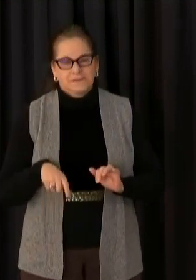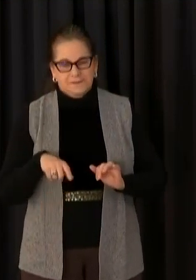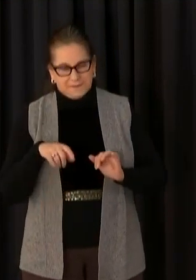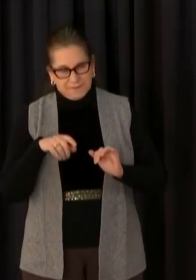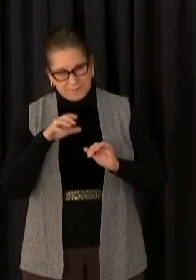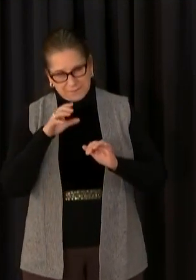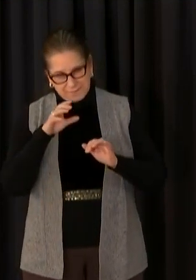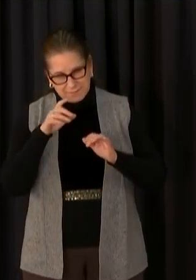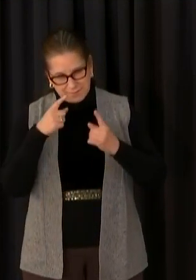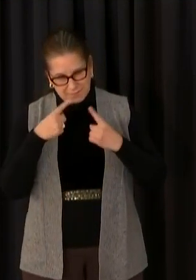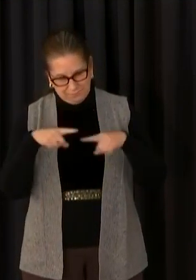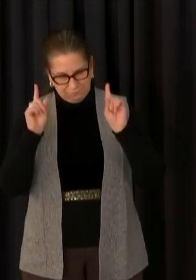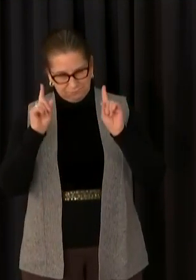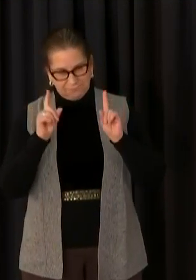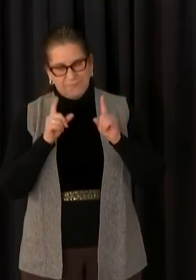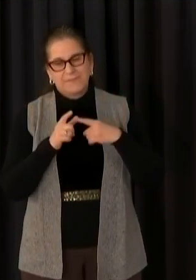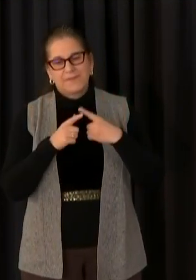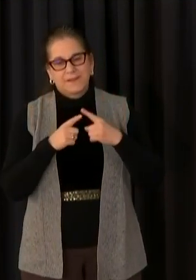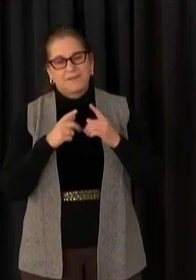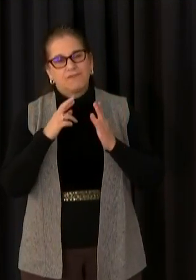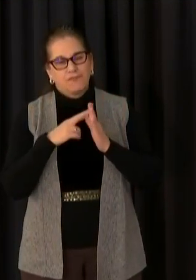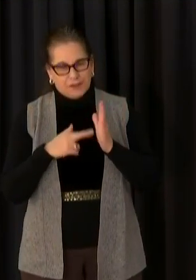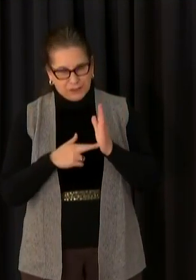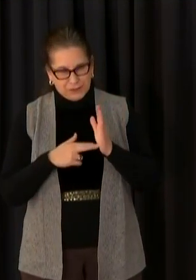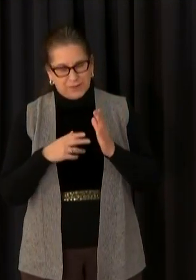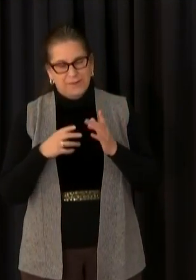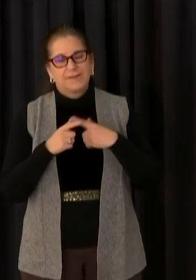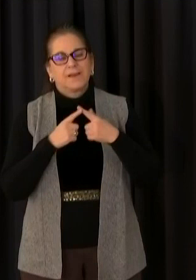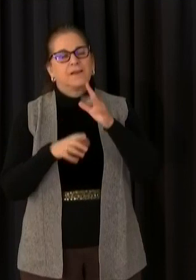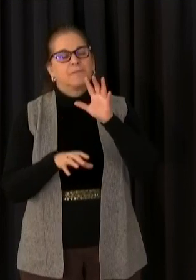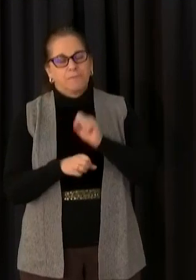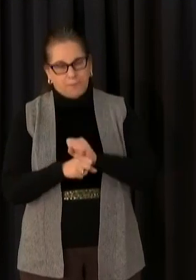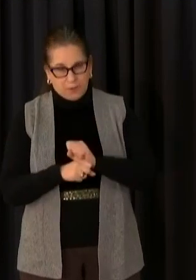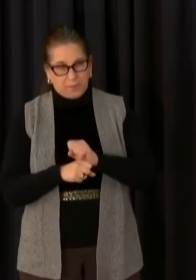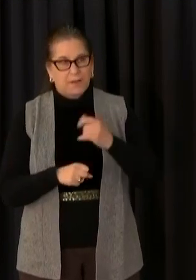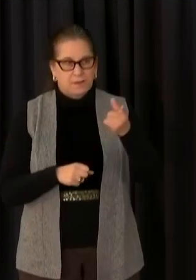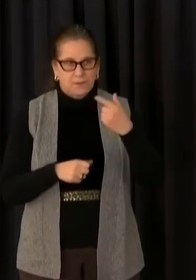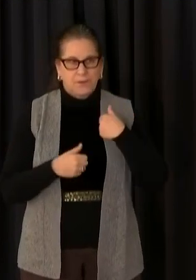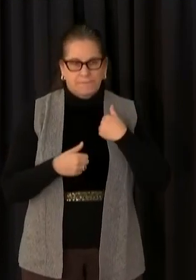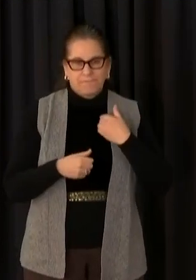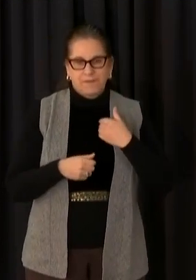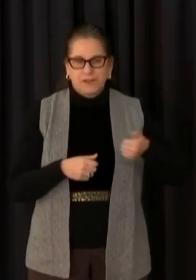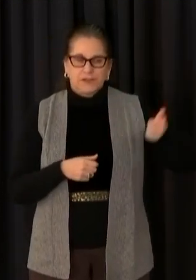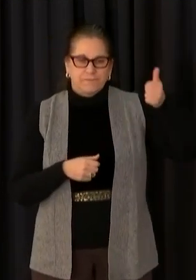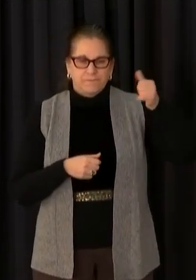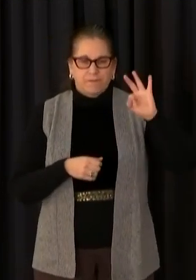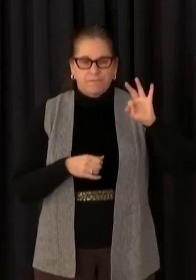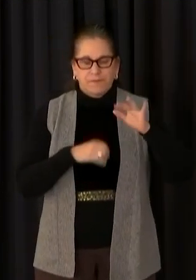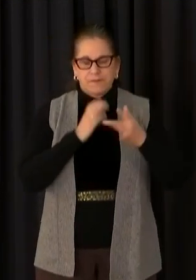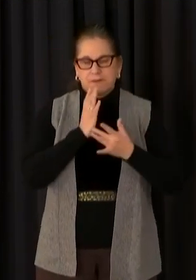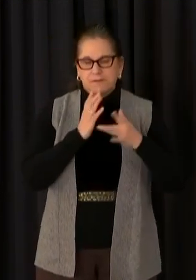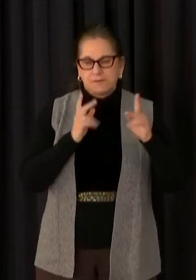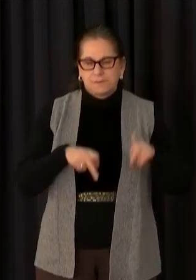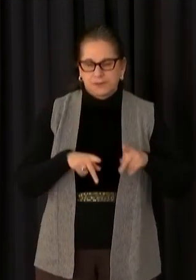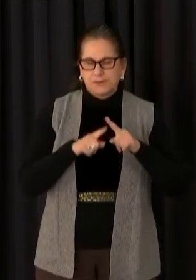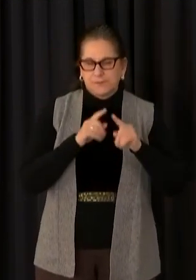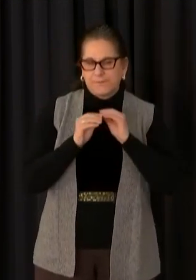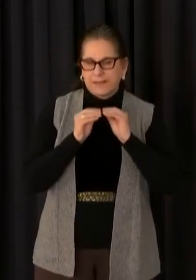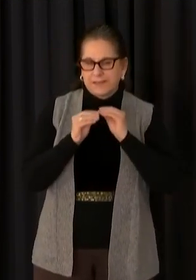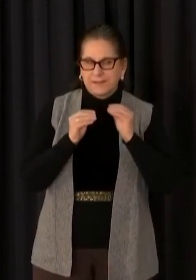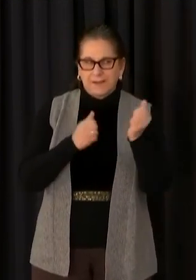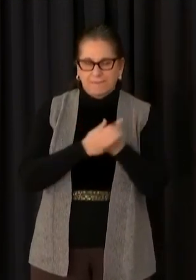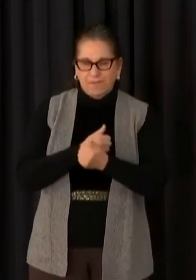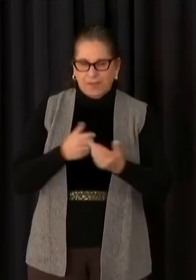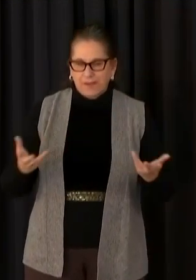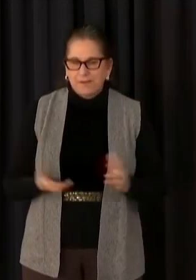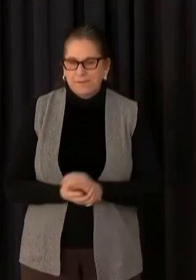there are no appointments. So that's one of the other things that we're working to fix. So I want to stress very much so to everyone, if